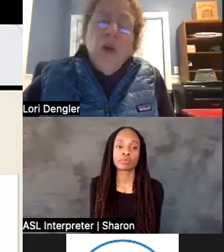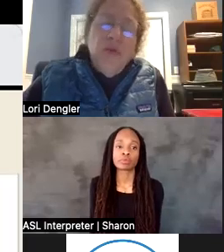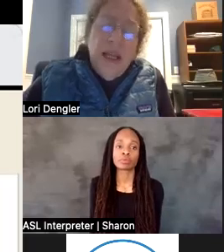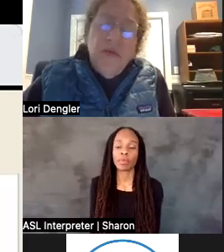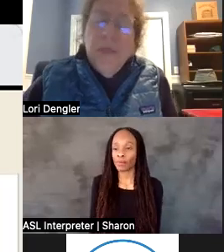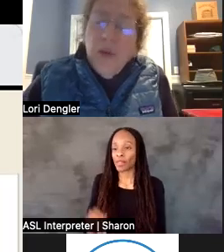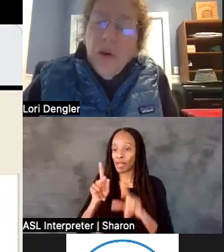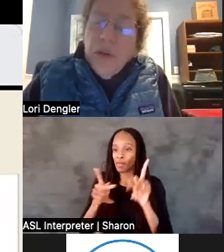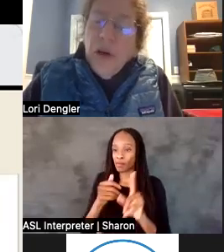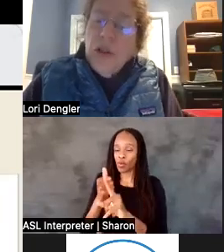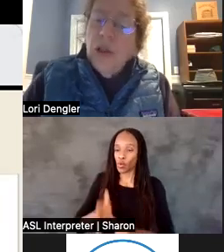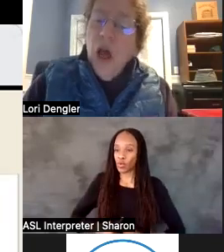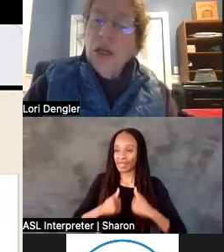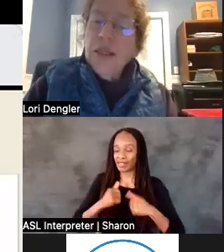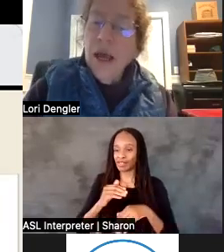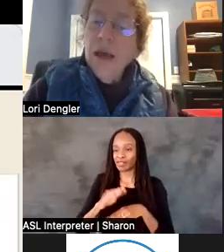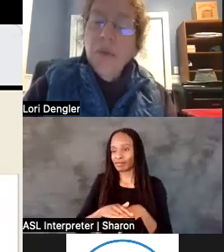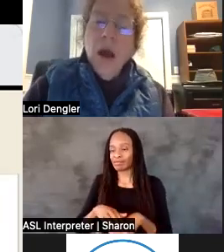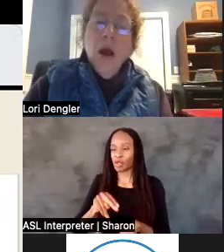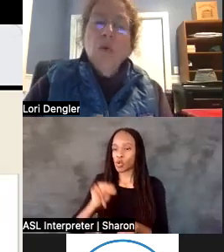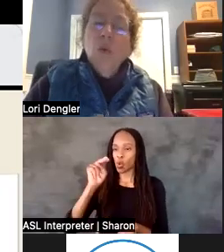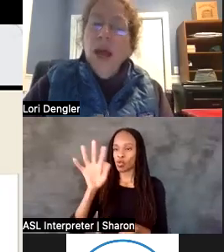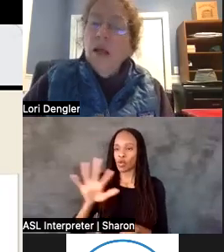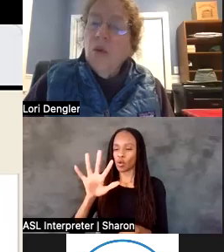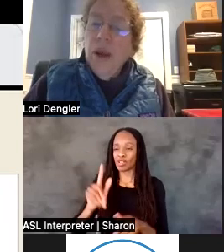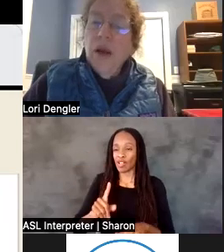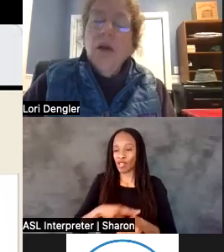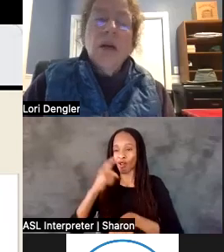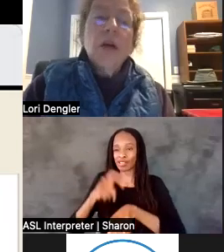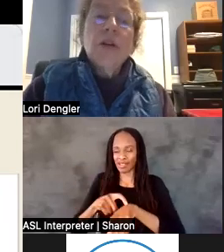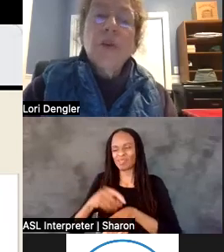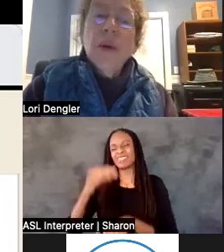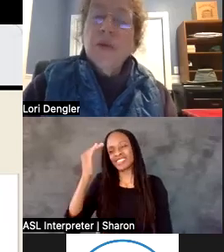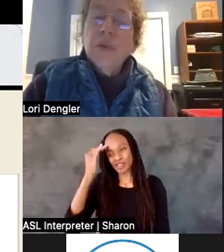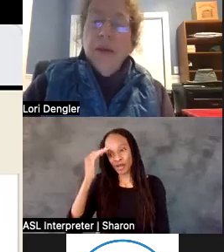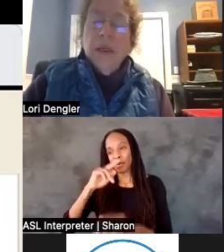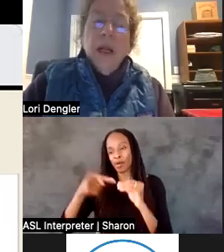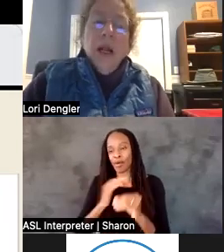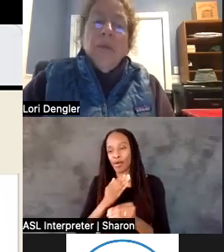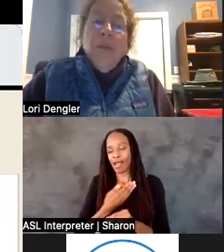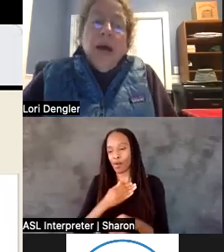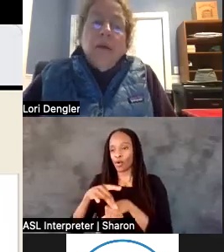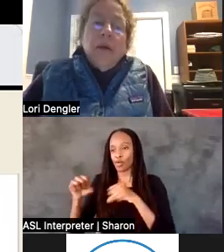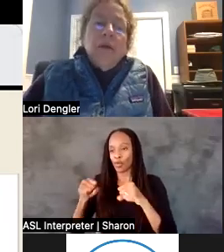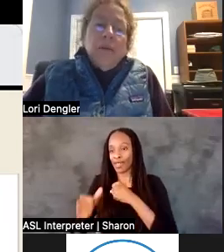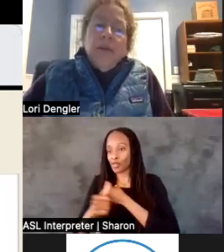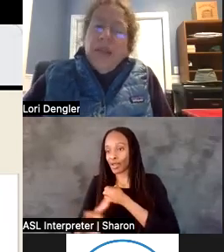People who've lived on the North Coast a long time are well aware of our earthquake threat,